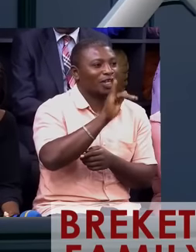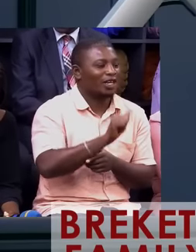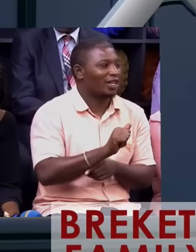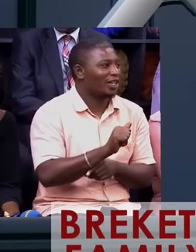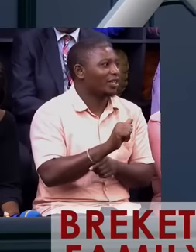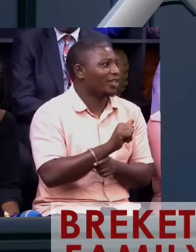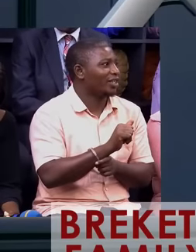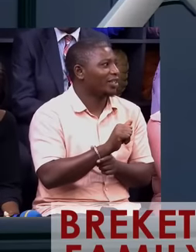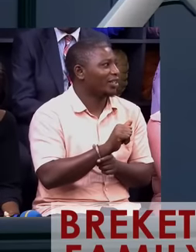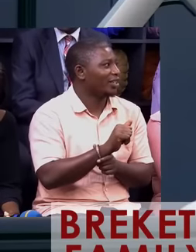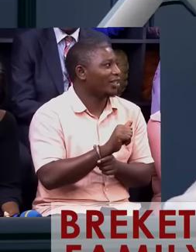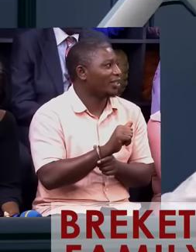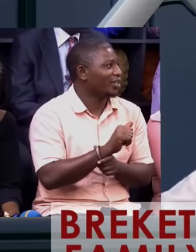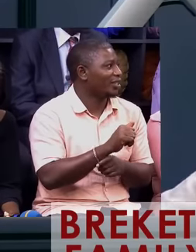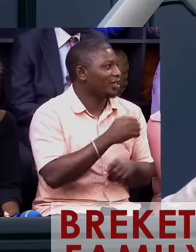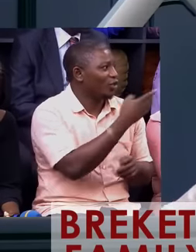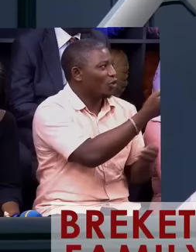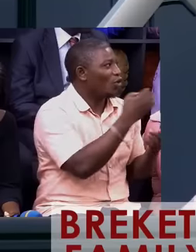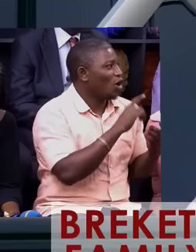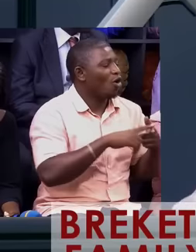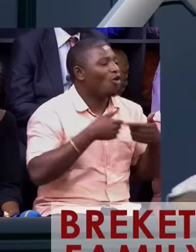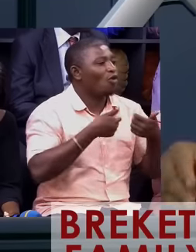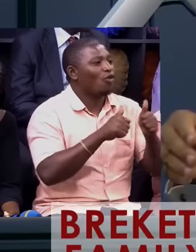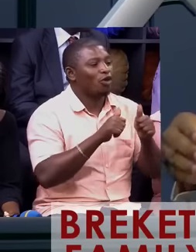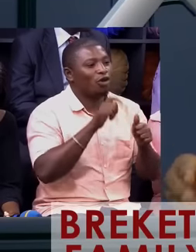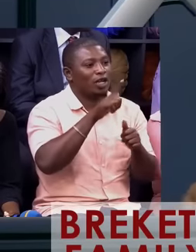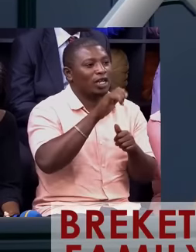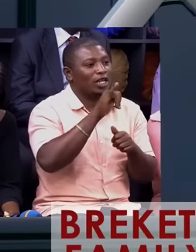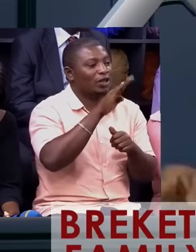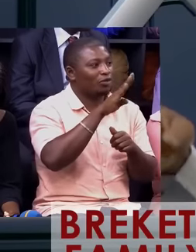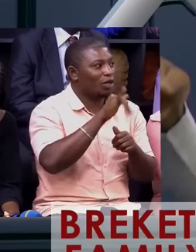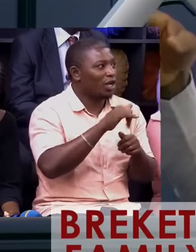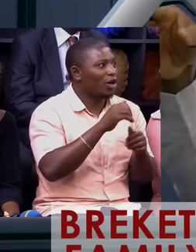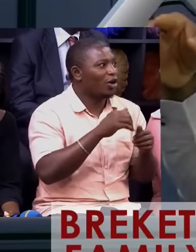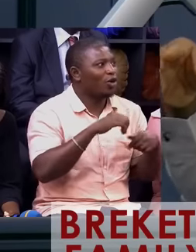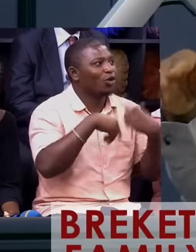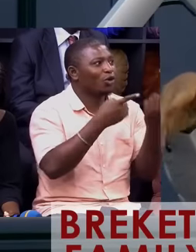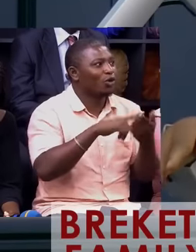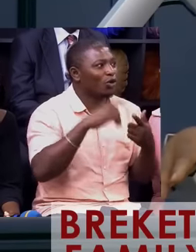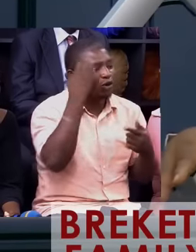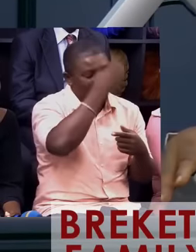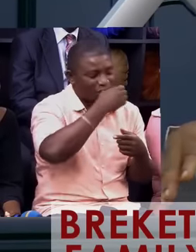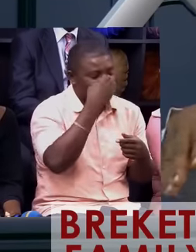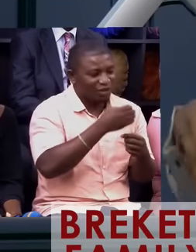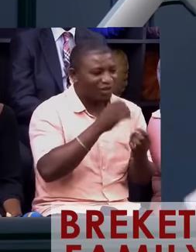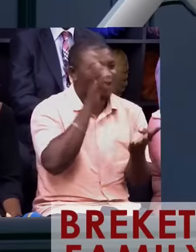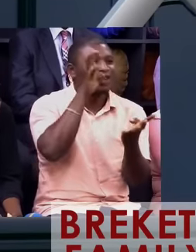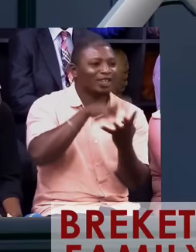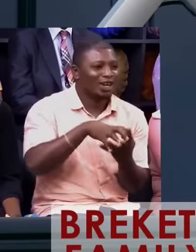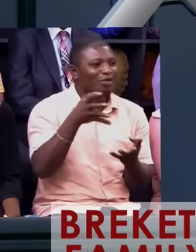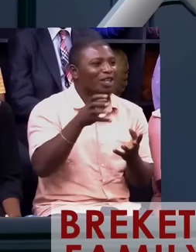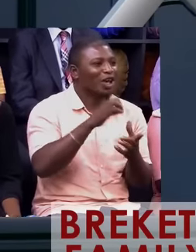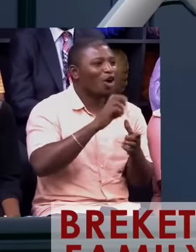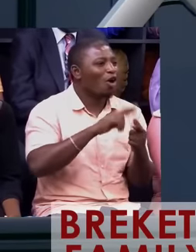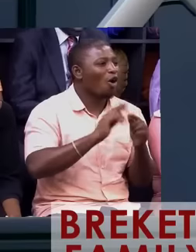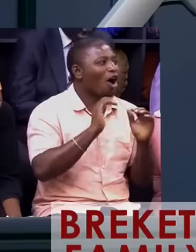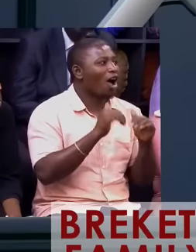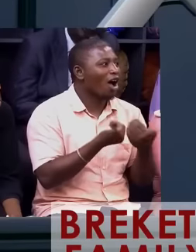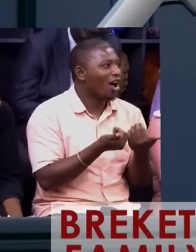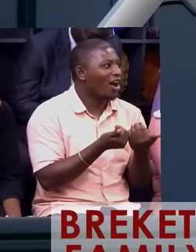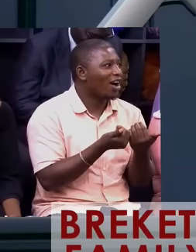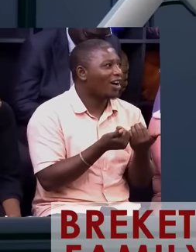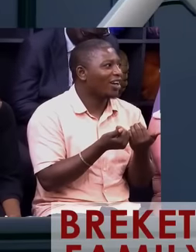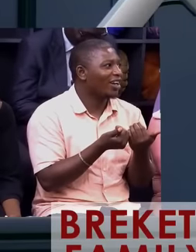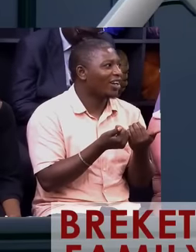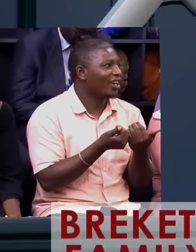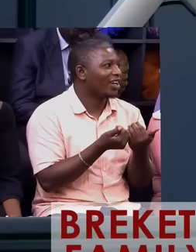yes for you you want follow Libya go Europe you trapped I be how yes